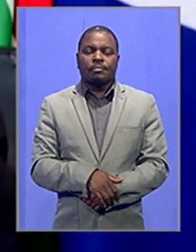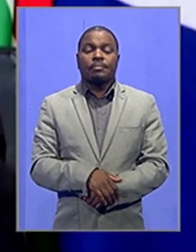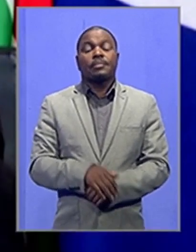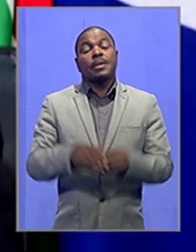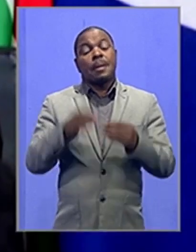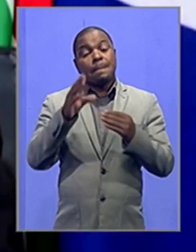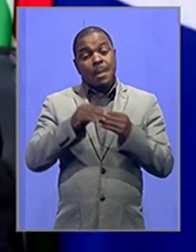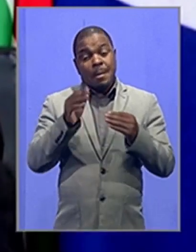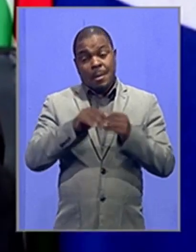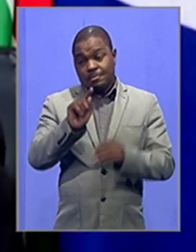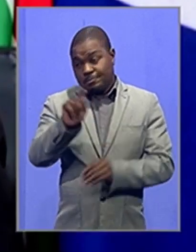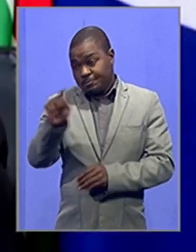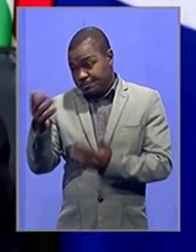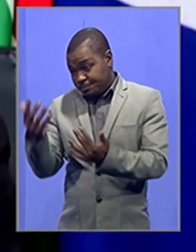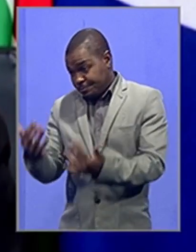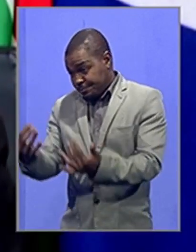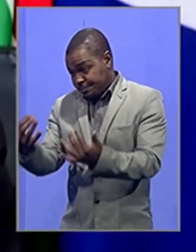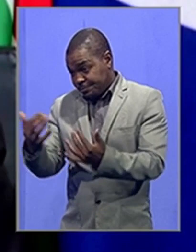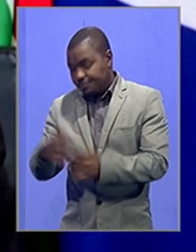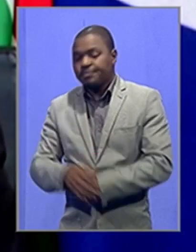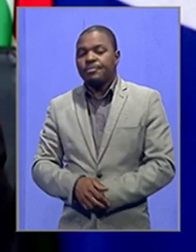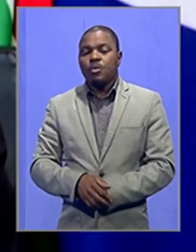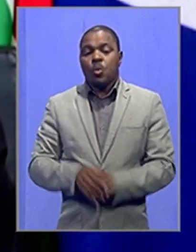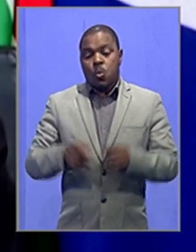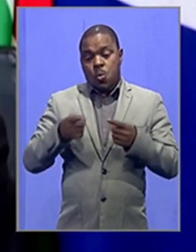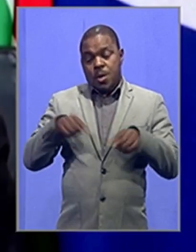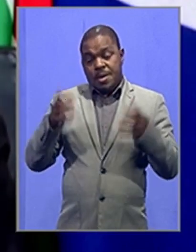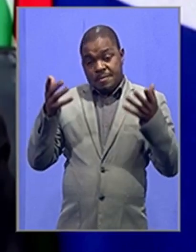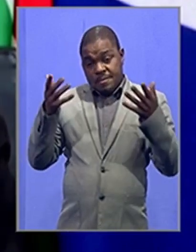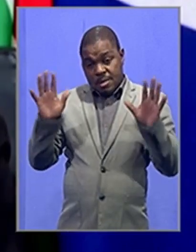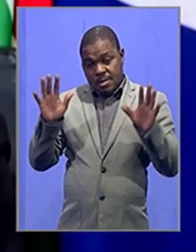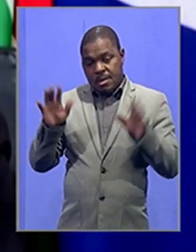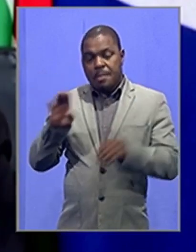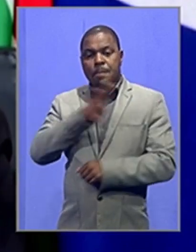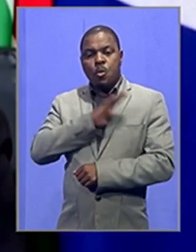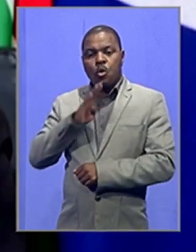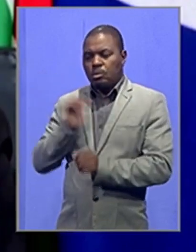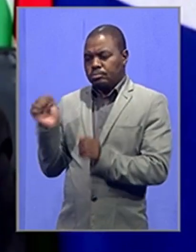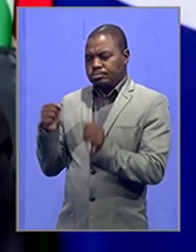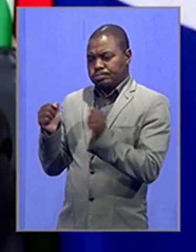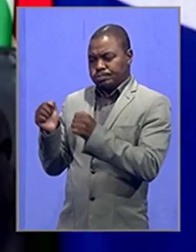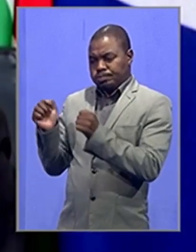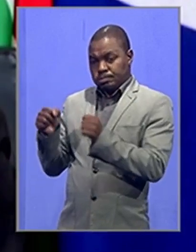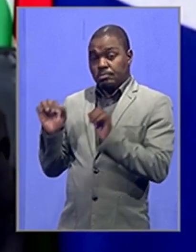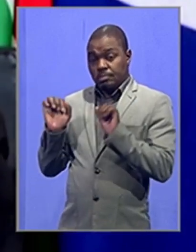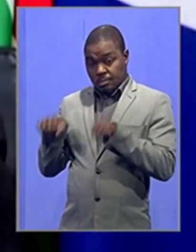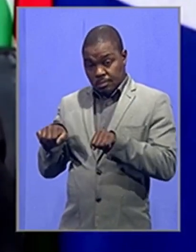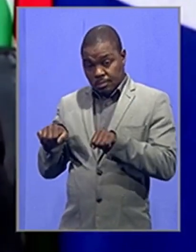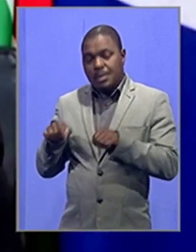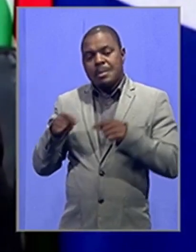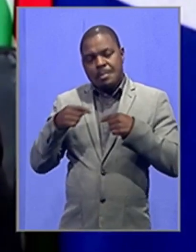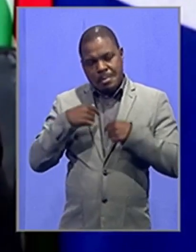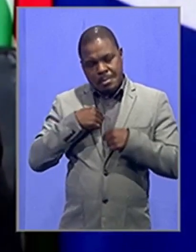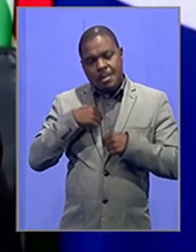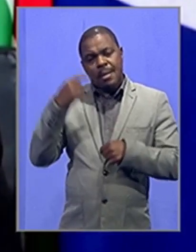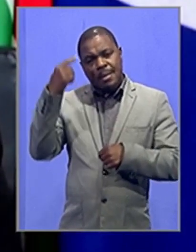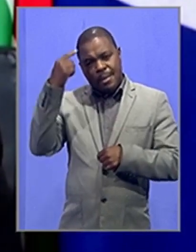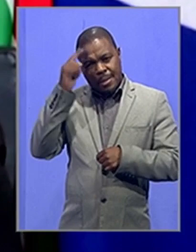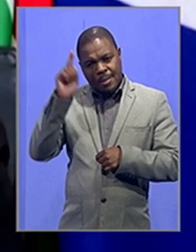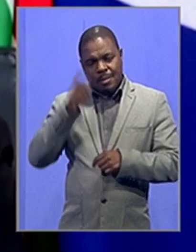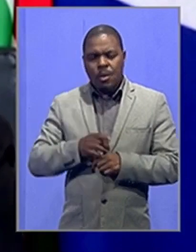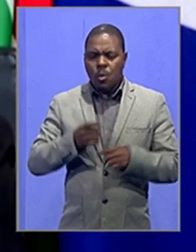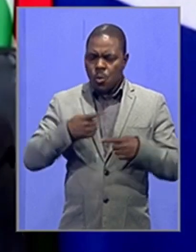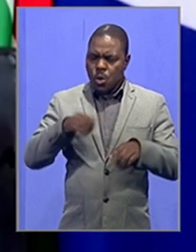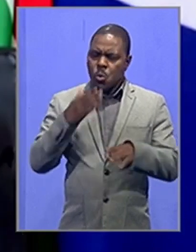Honourable Member, now that we have appointed the board, I think we've done